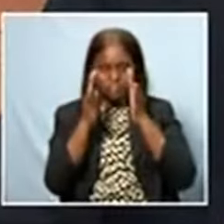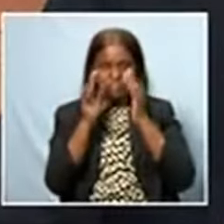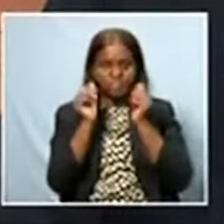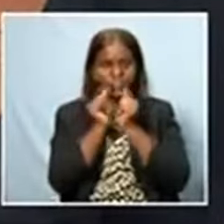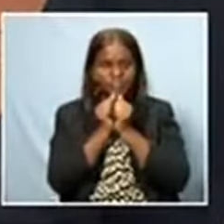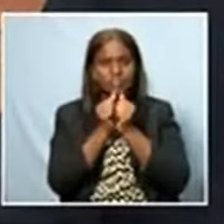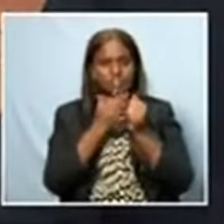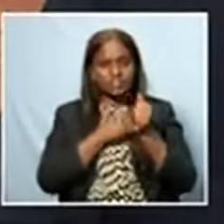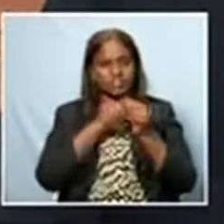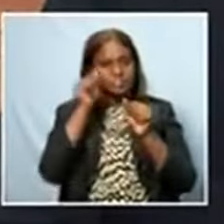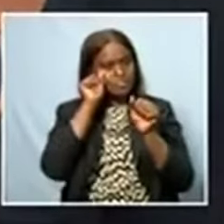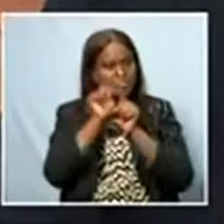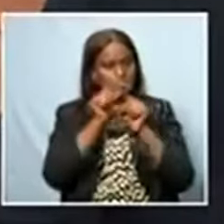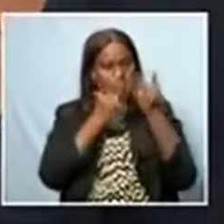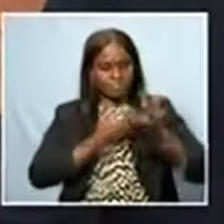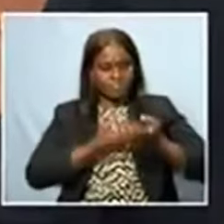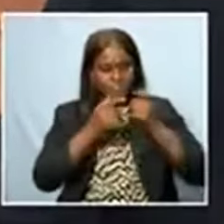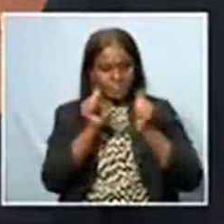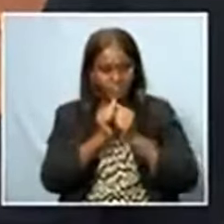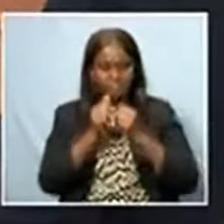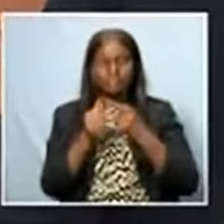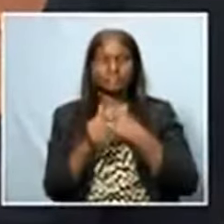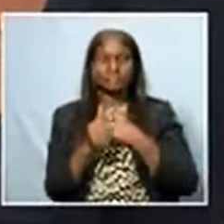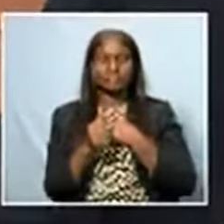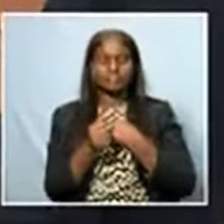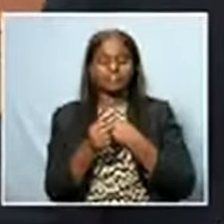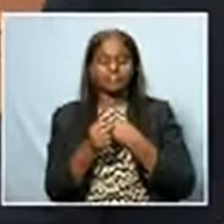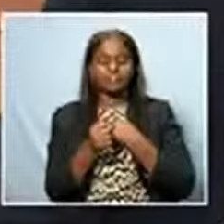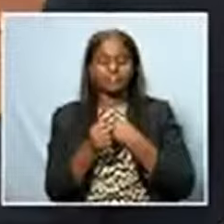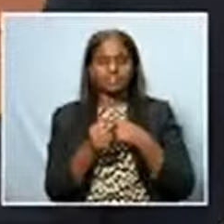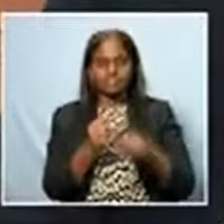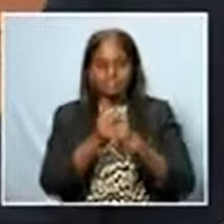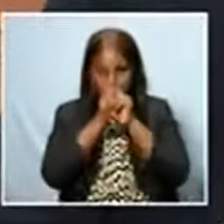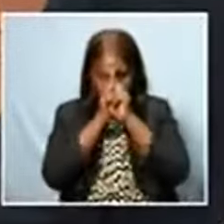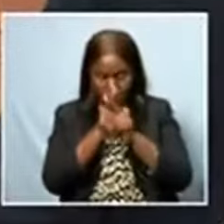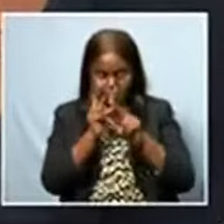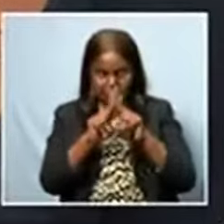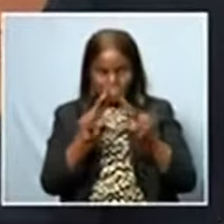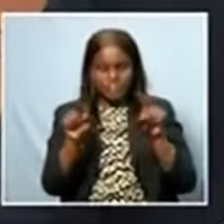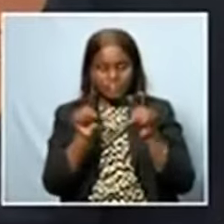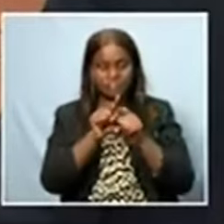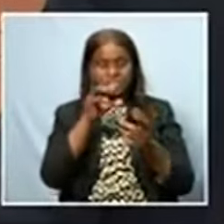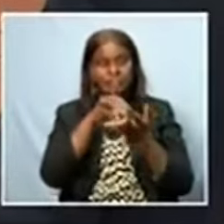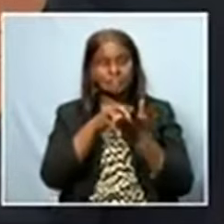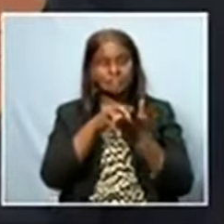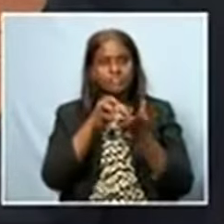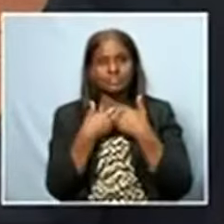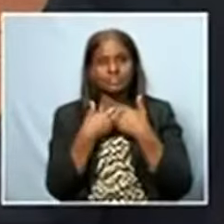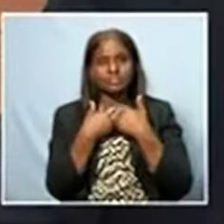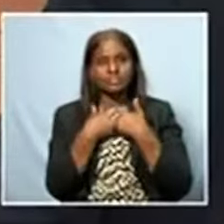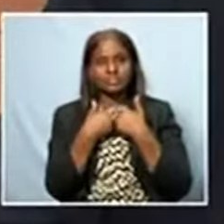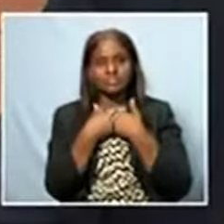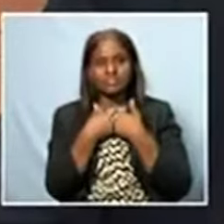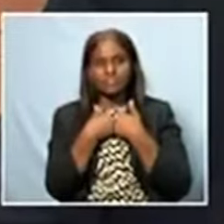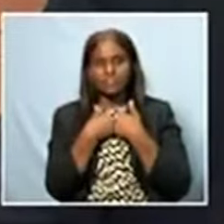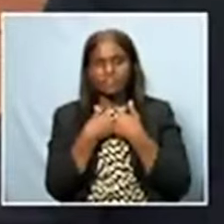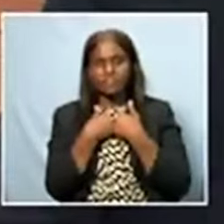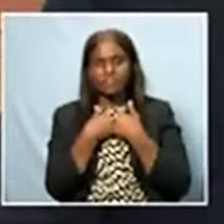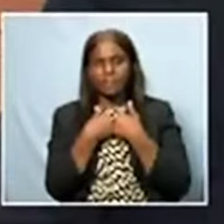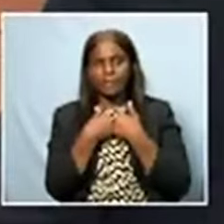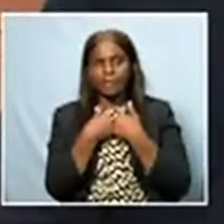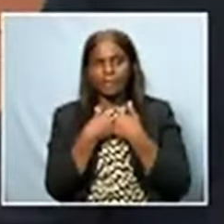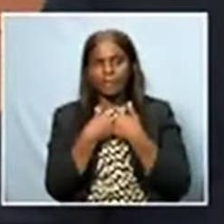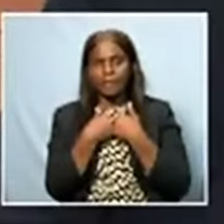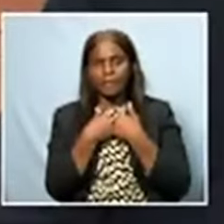raised in relation to milk. Honorable Chairperson, we had this case of onion,